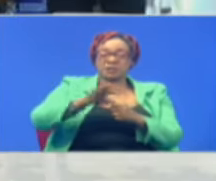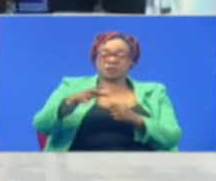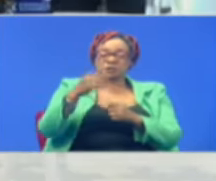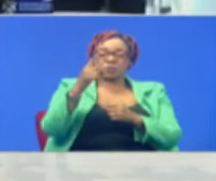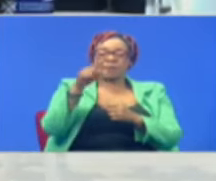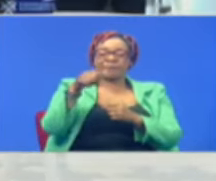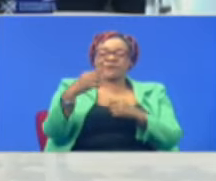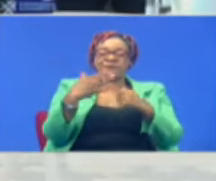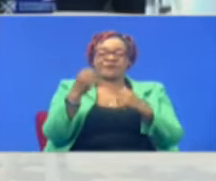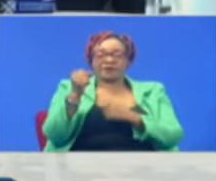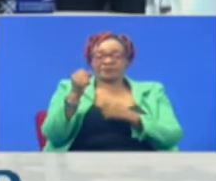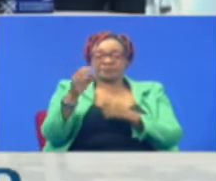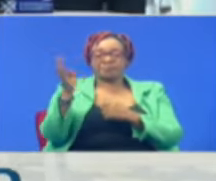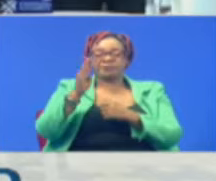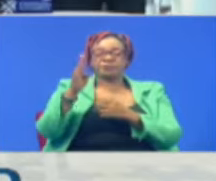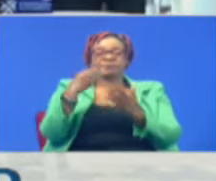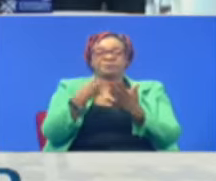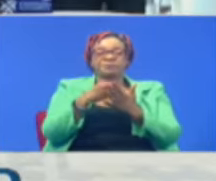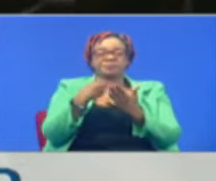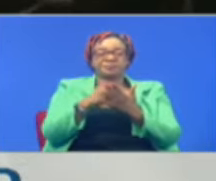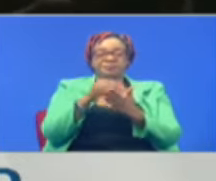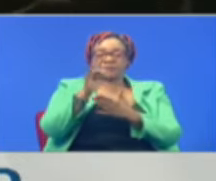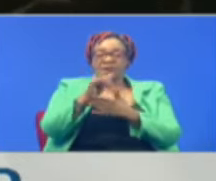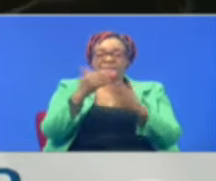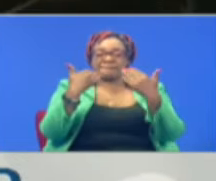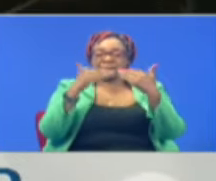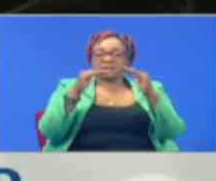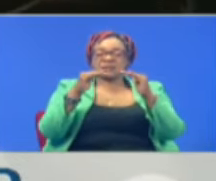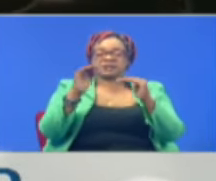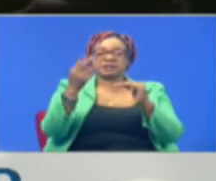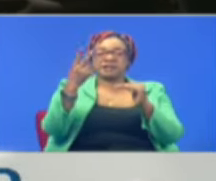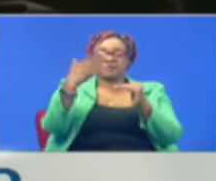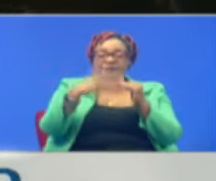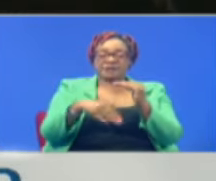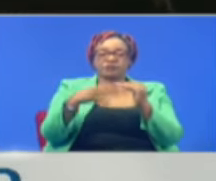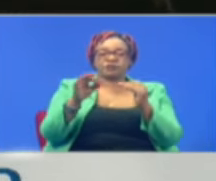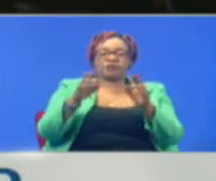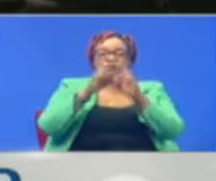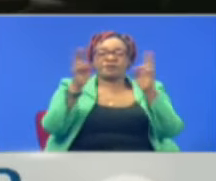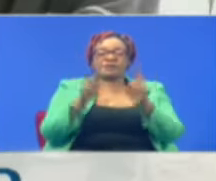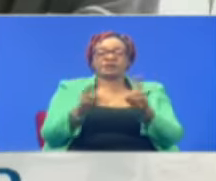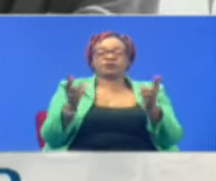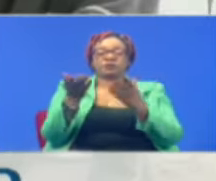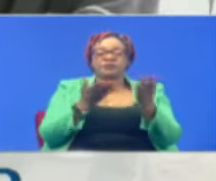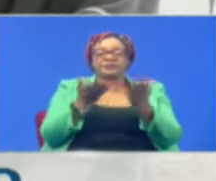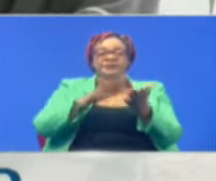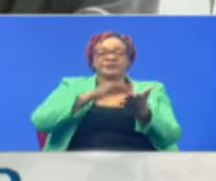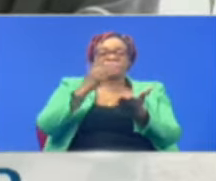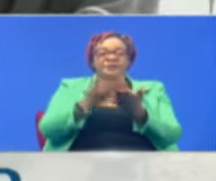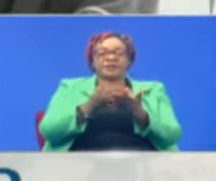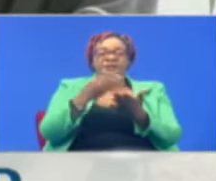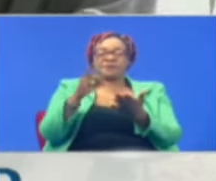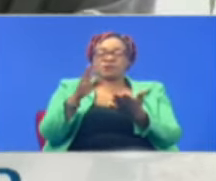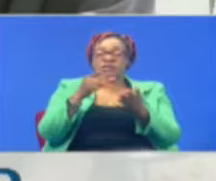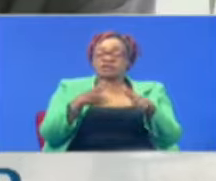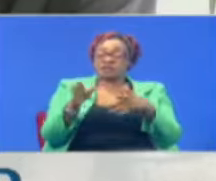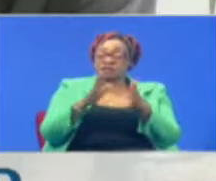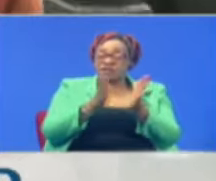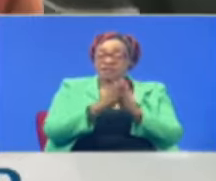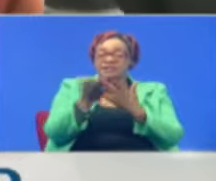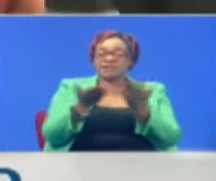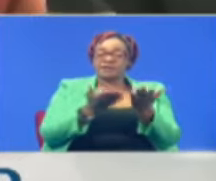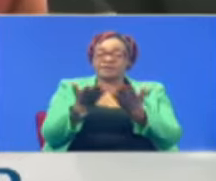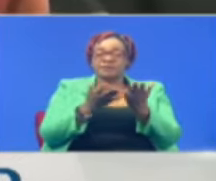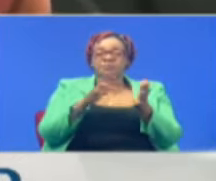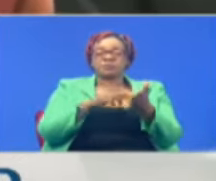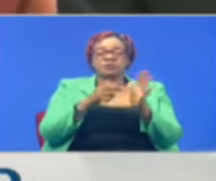1.57 billion shillings deal marks the second phase of the Universal Service Fund Voice Infrastructure and Services Project,